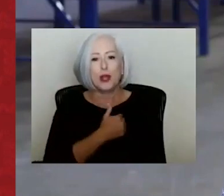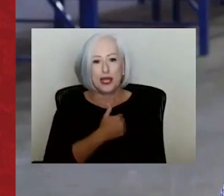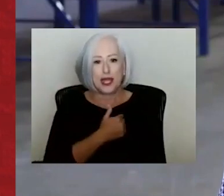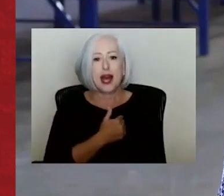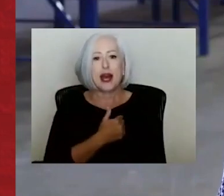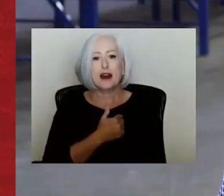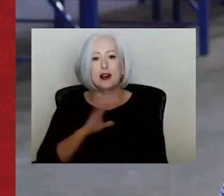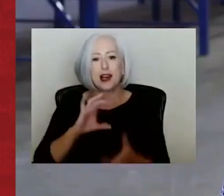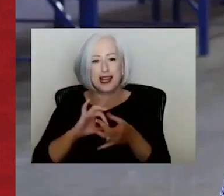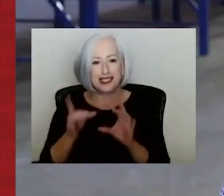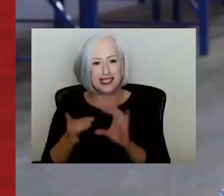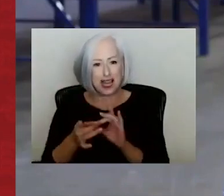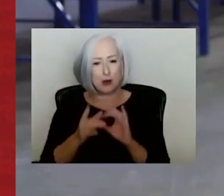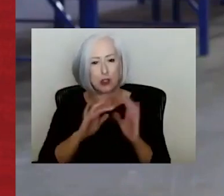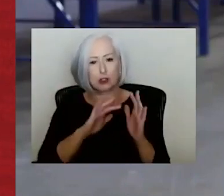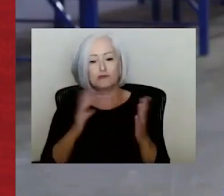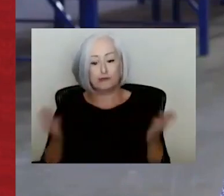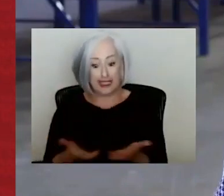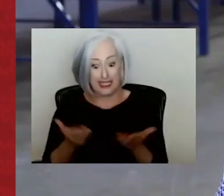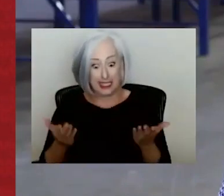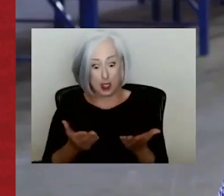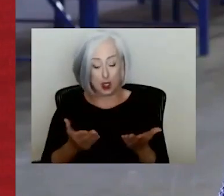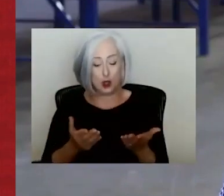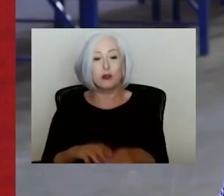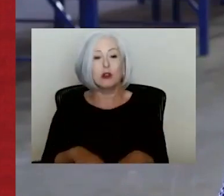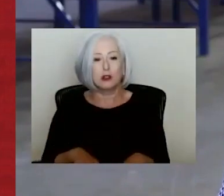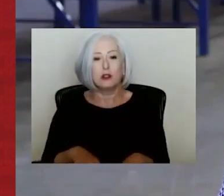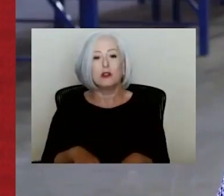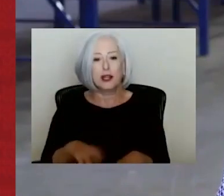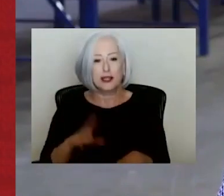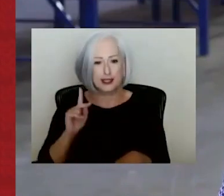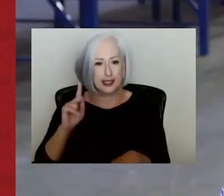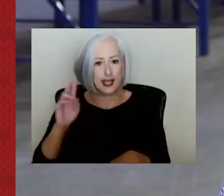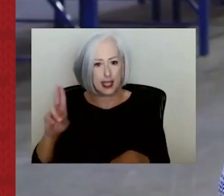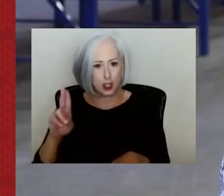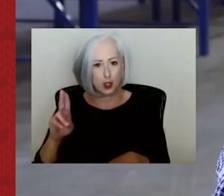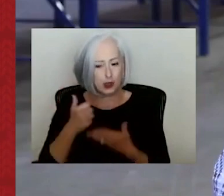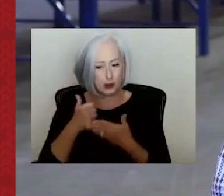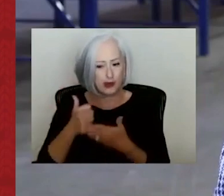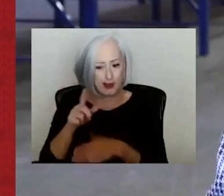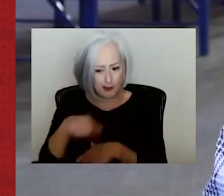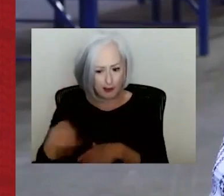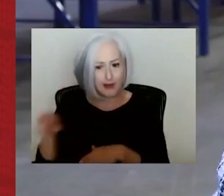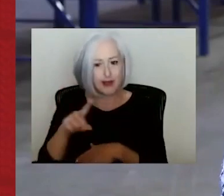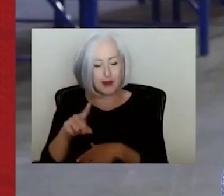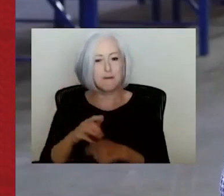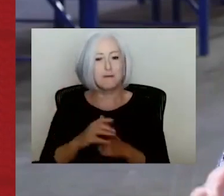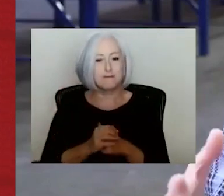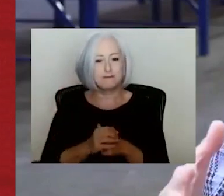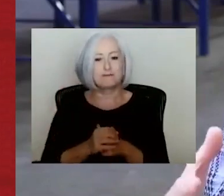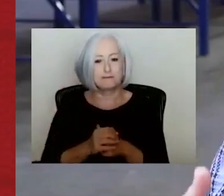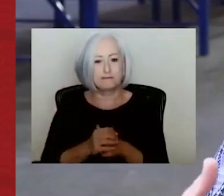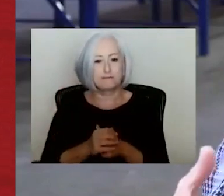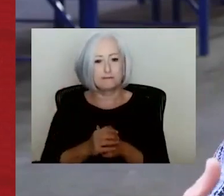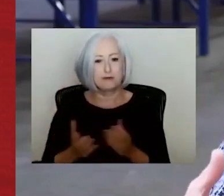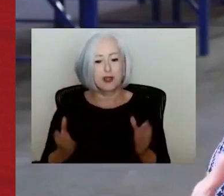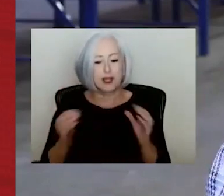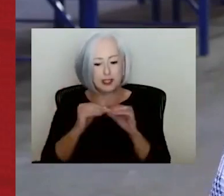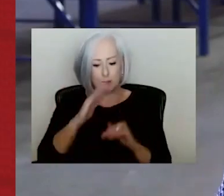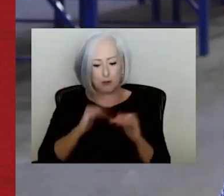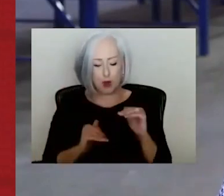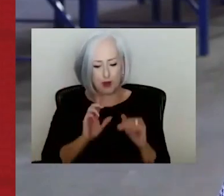at the University of Kansas, and we help our affiliate network. And so, you know, it's more than just